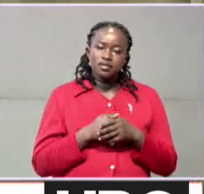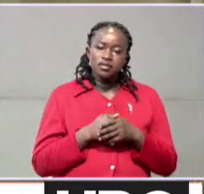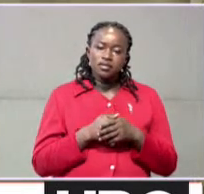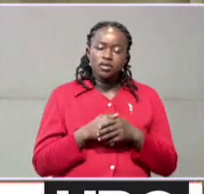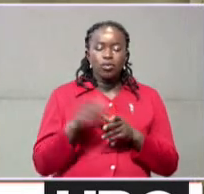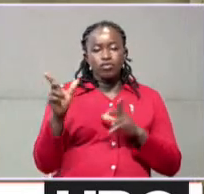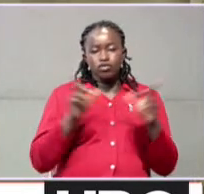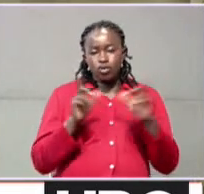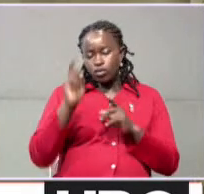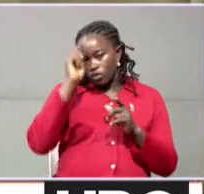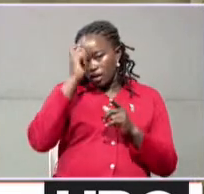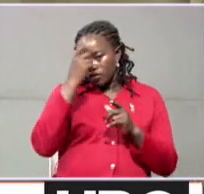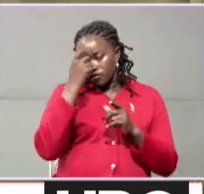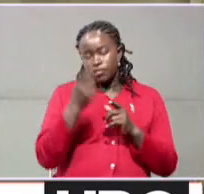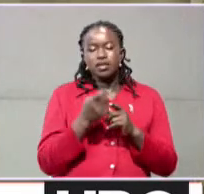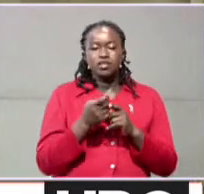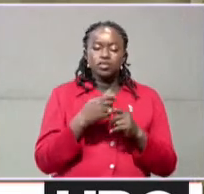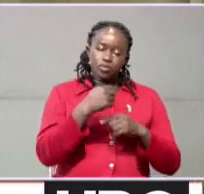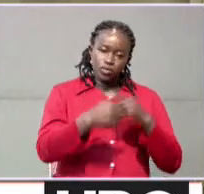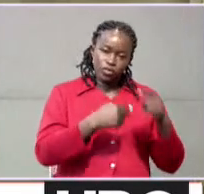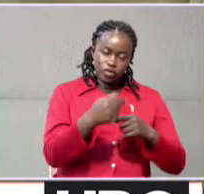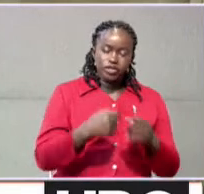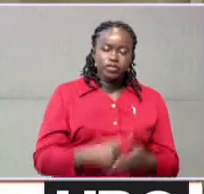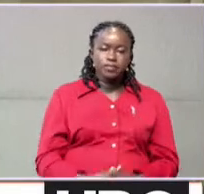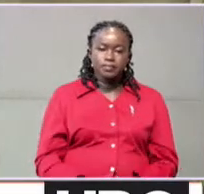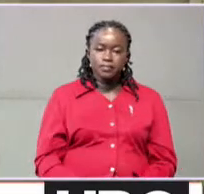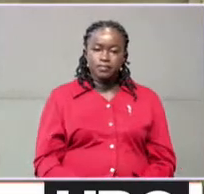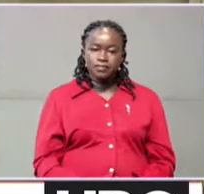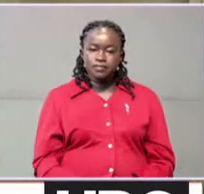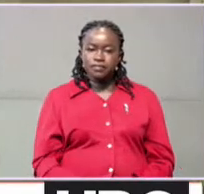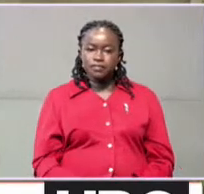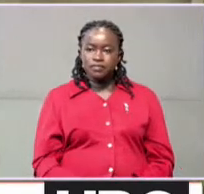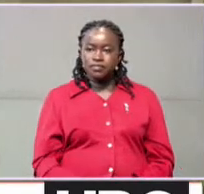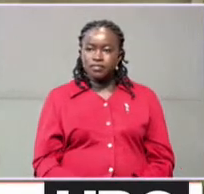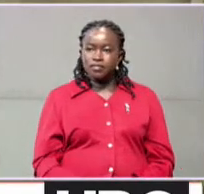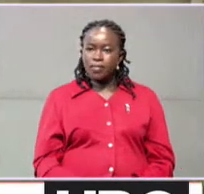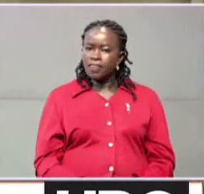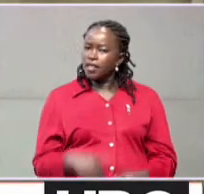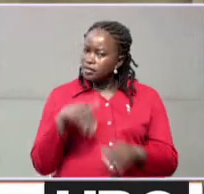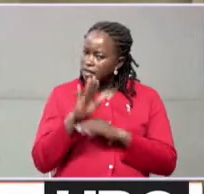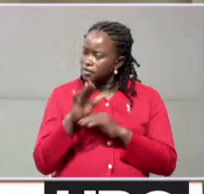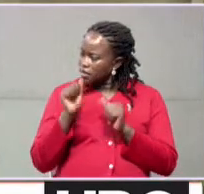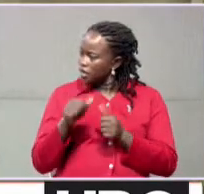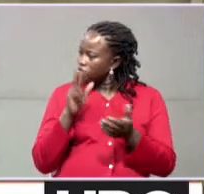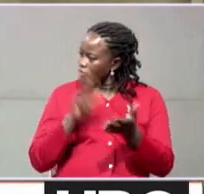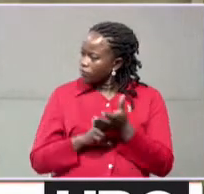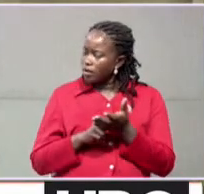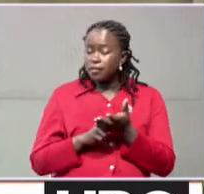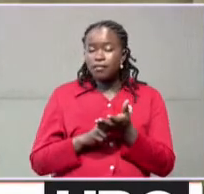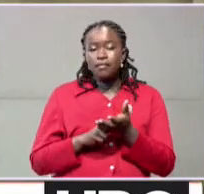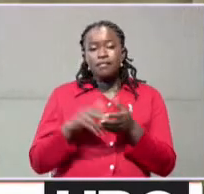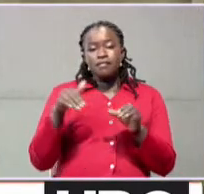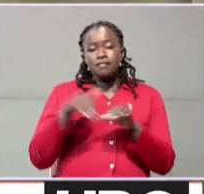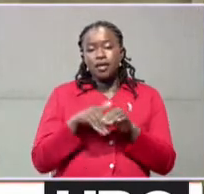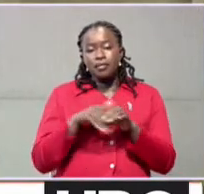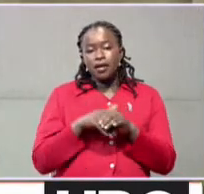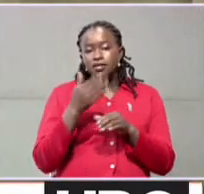of local government resume supported can you confirm members